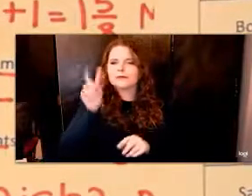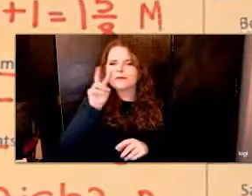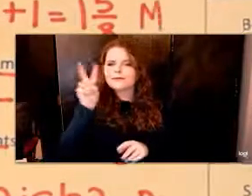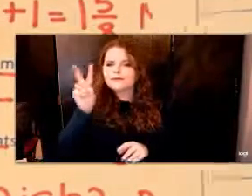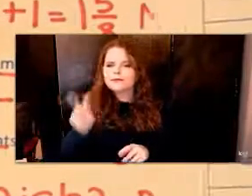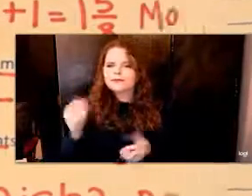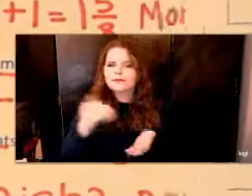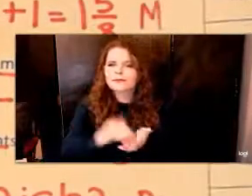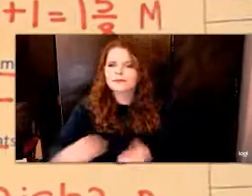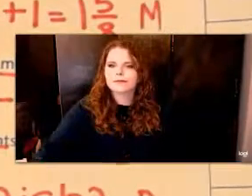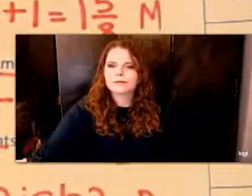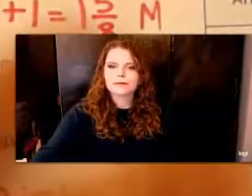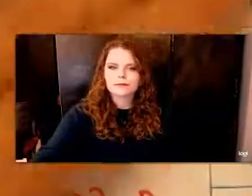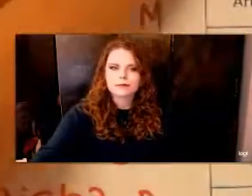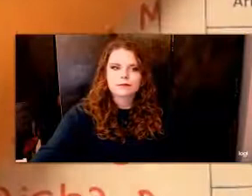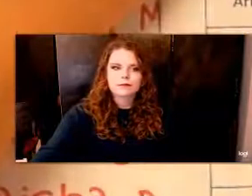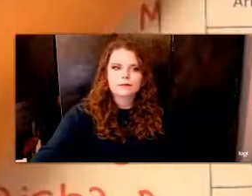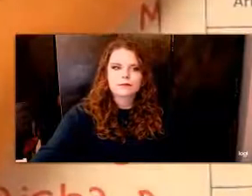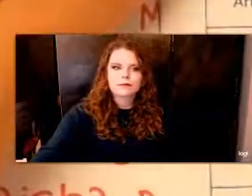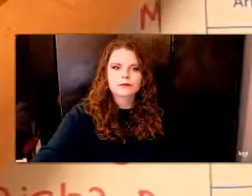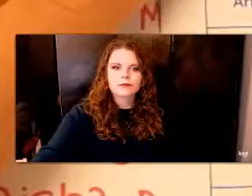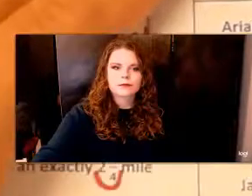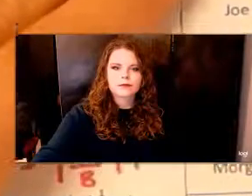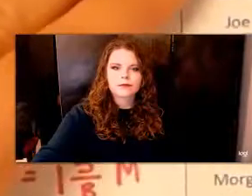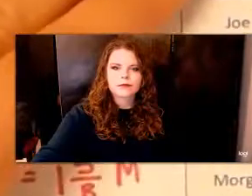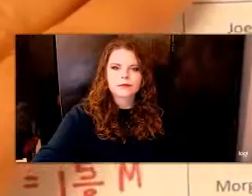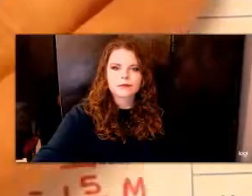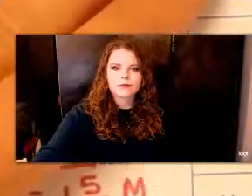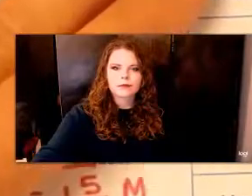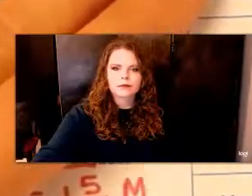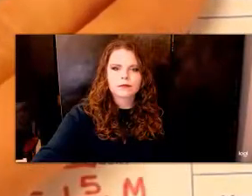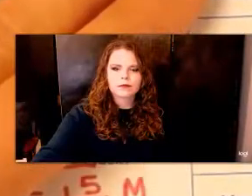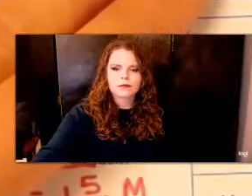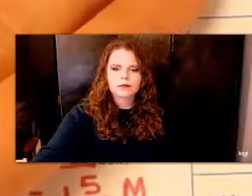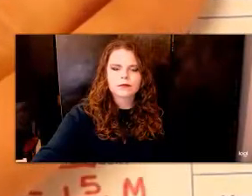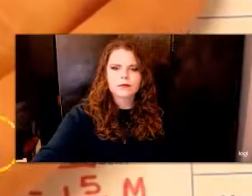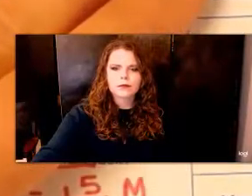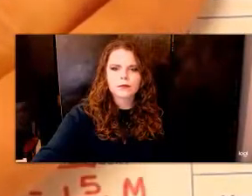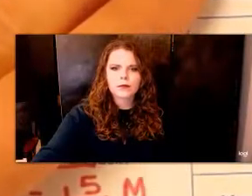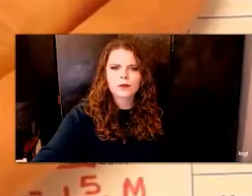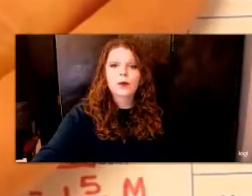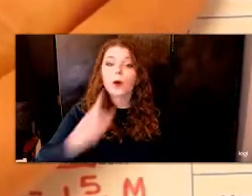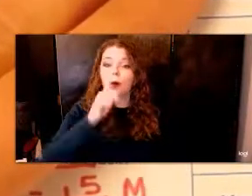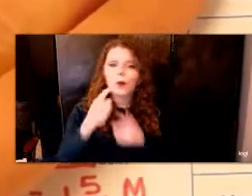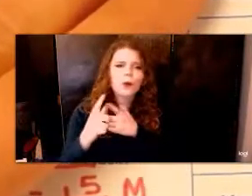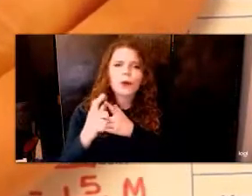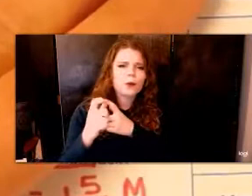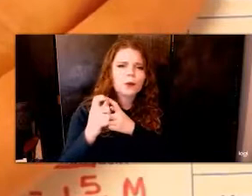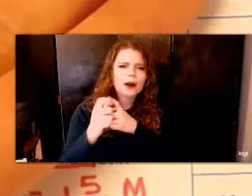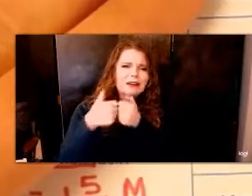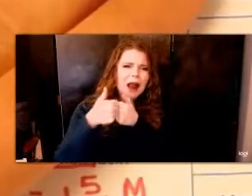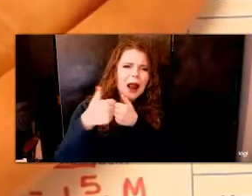at. I need to see who ran the furthest. Who ran